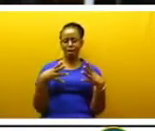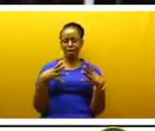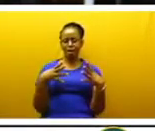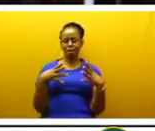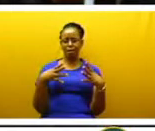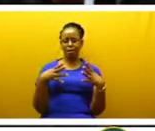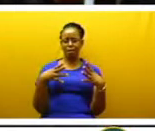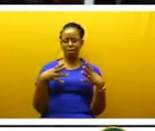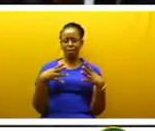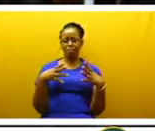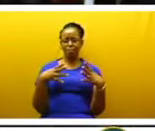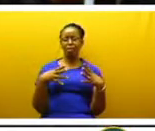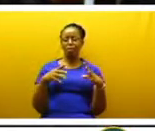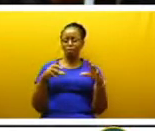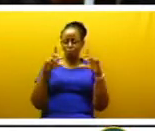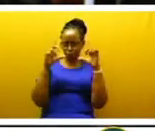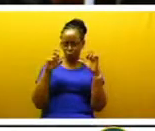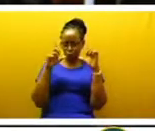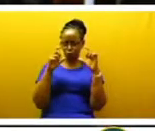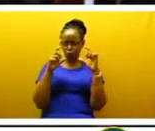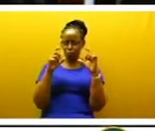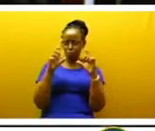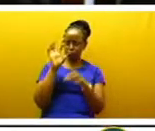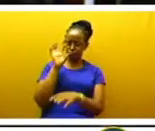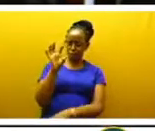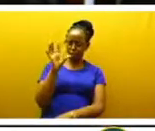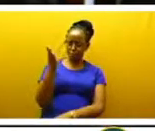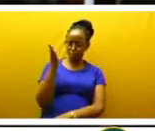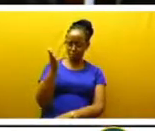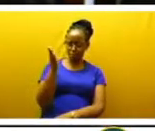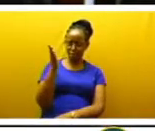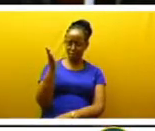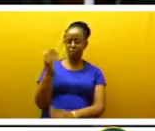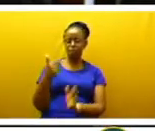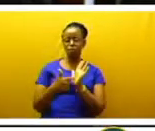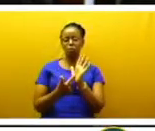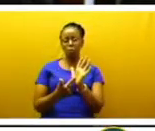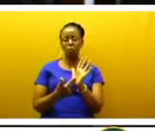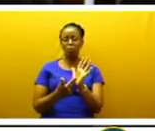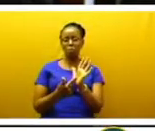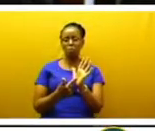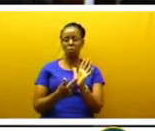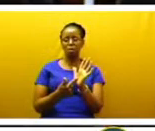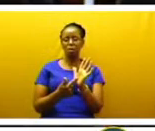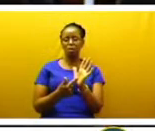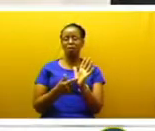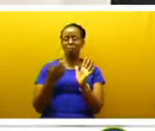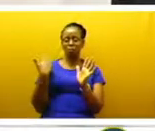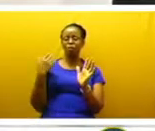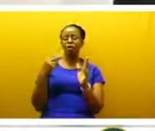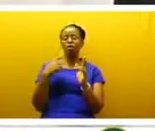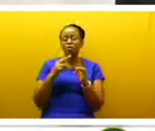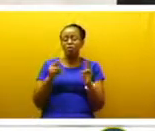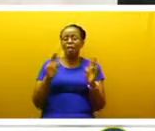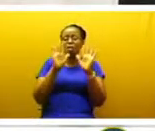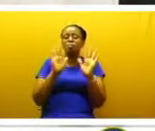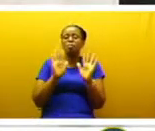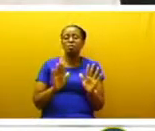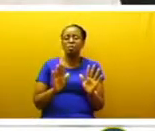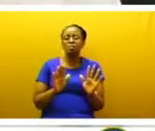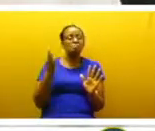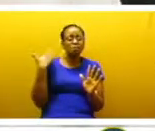still photograph in order to show that there was a necessity. No, there was